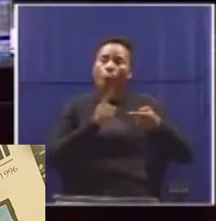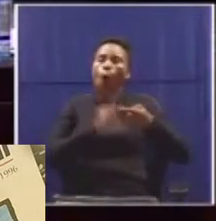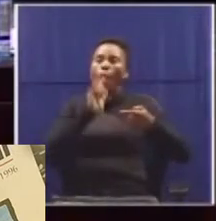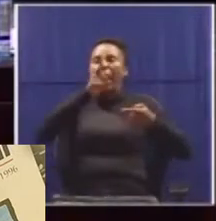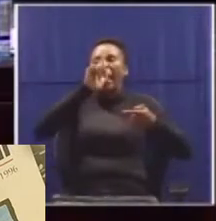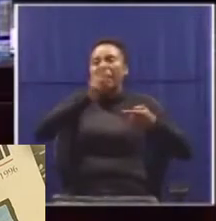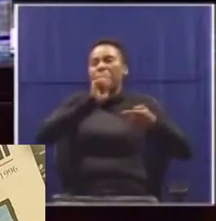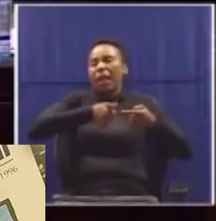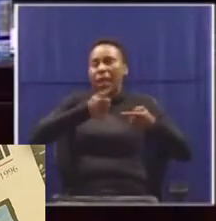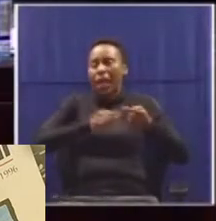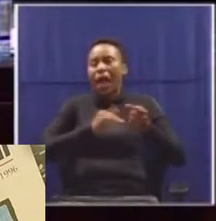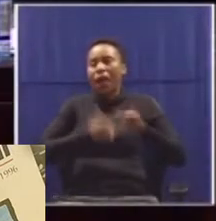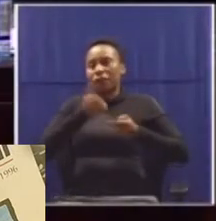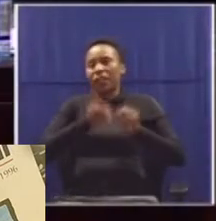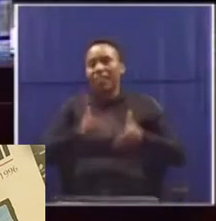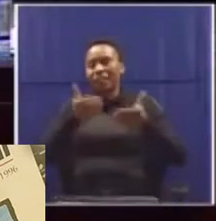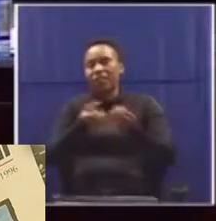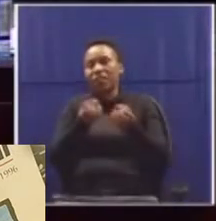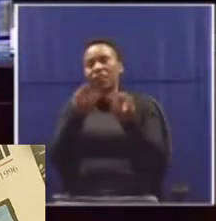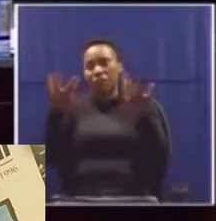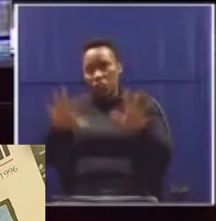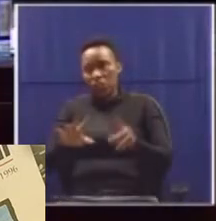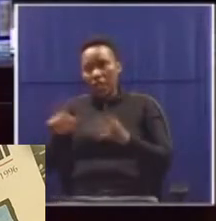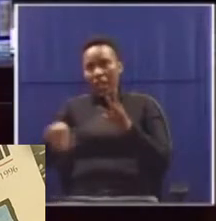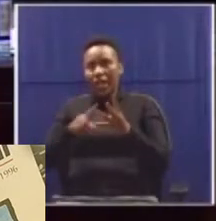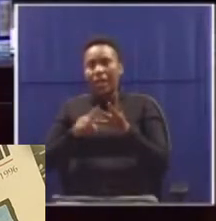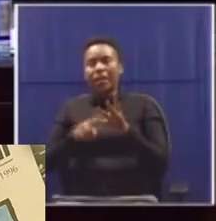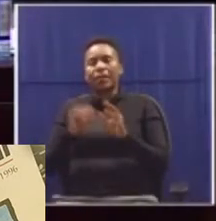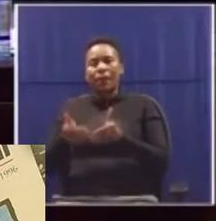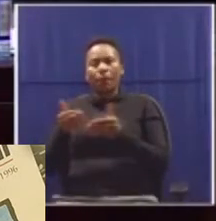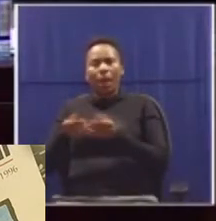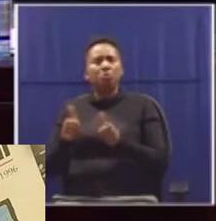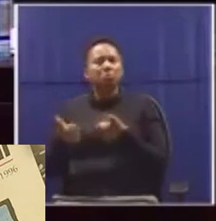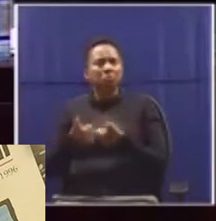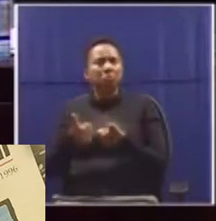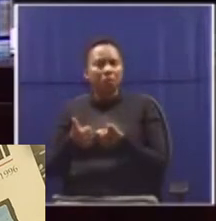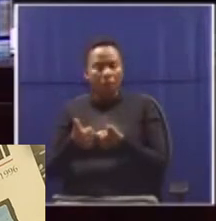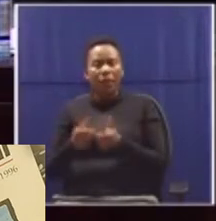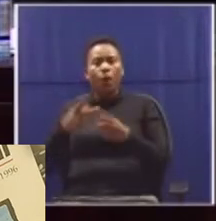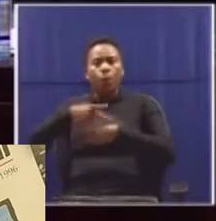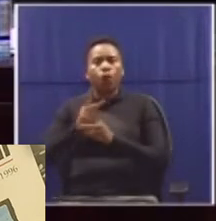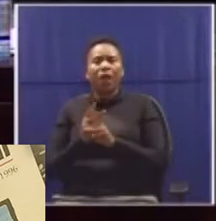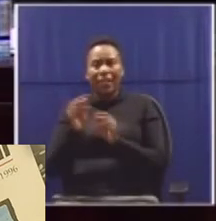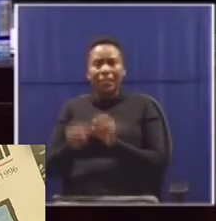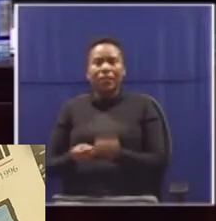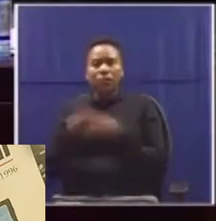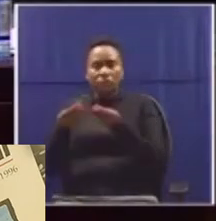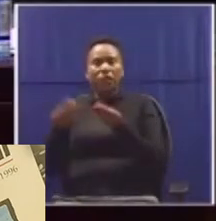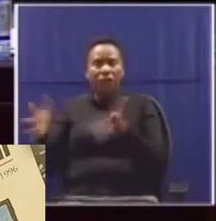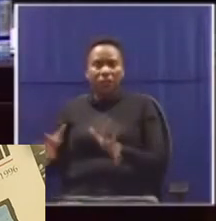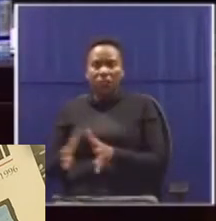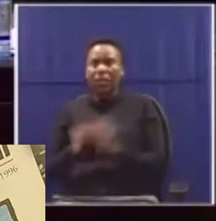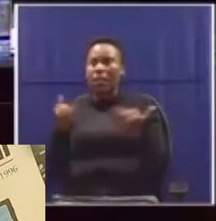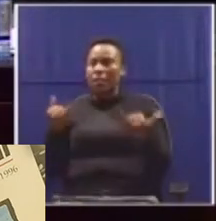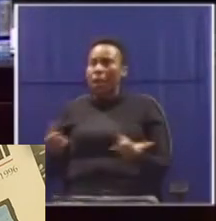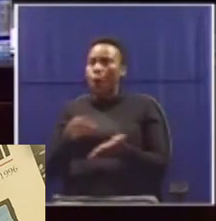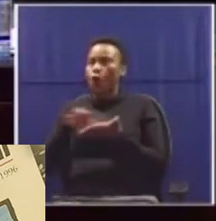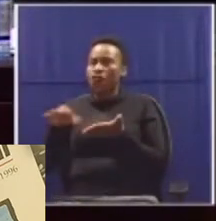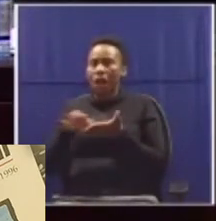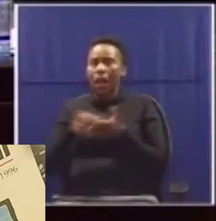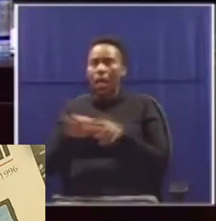service rendered and good supplied product delivered contractual disputes were source of